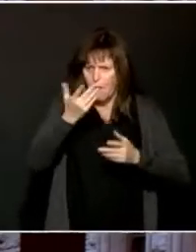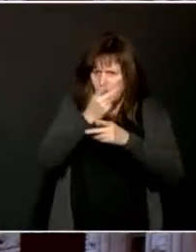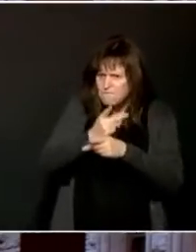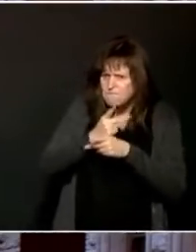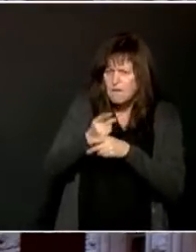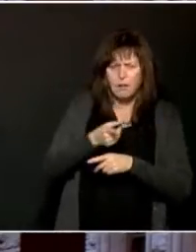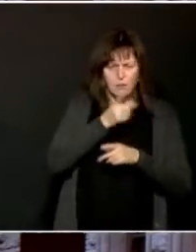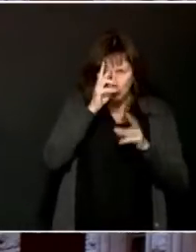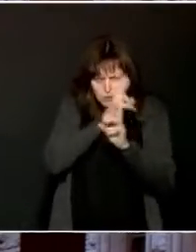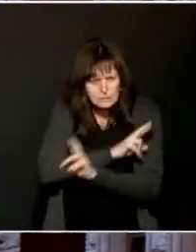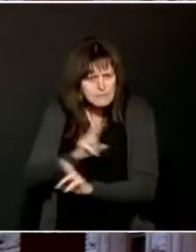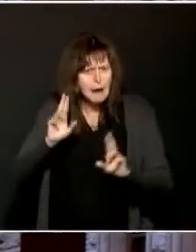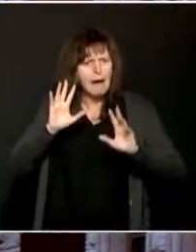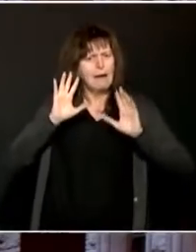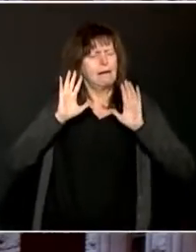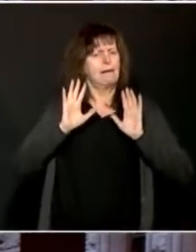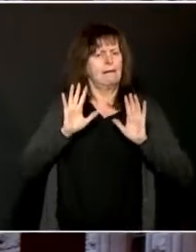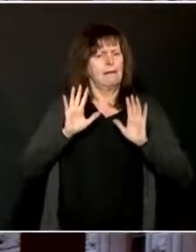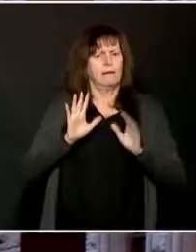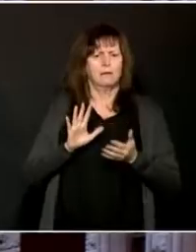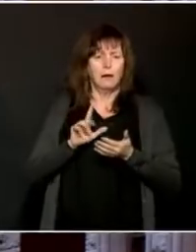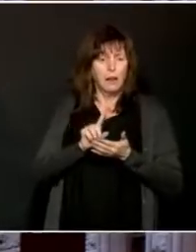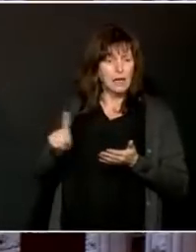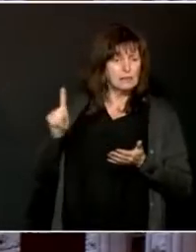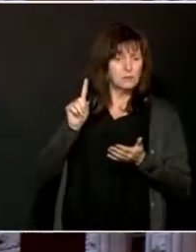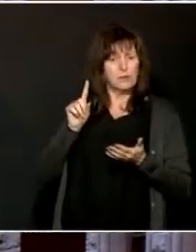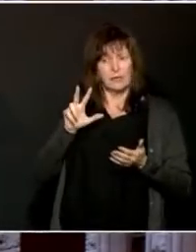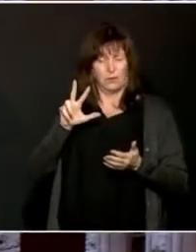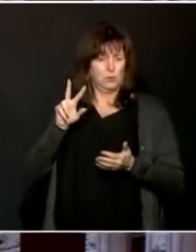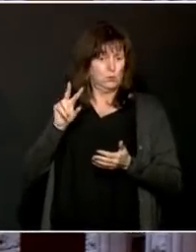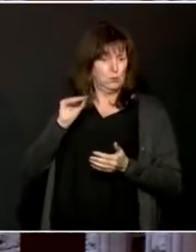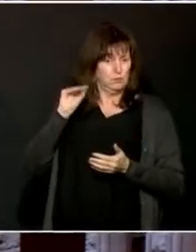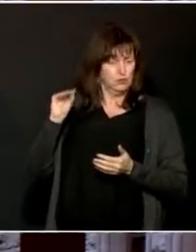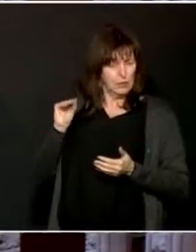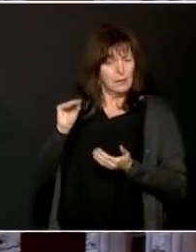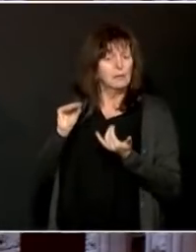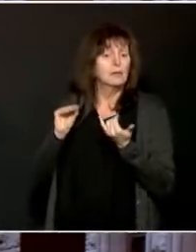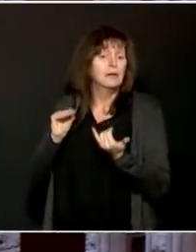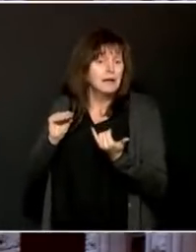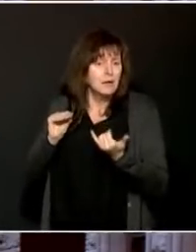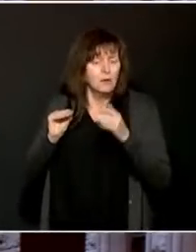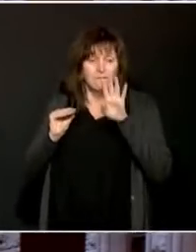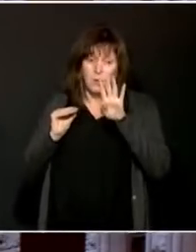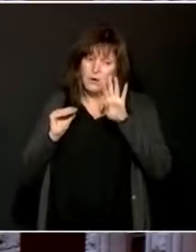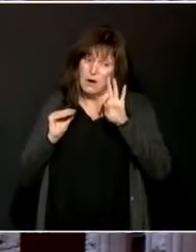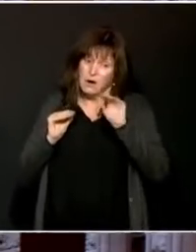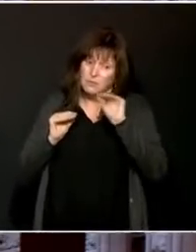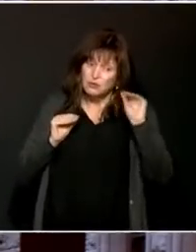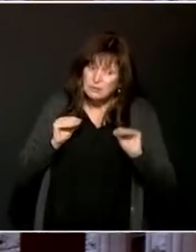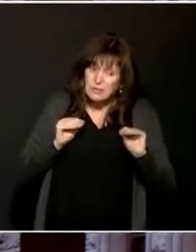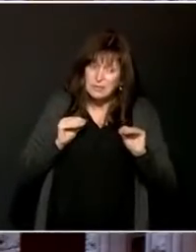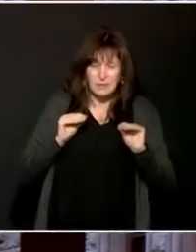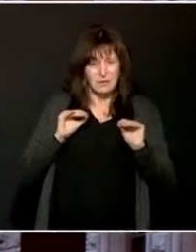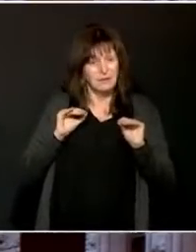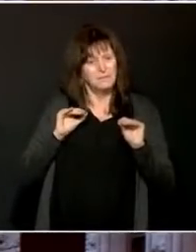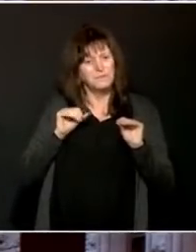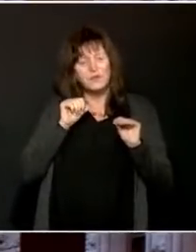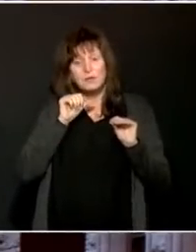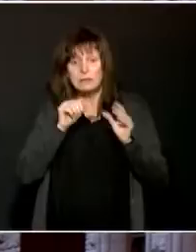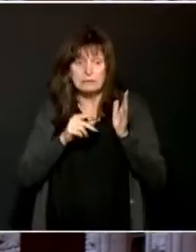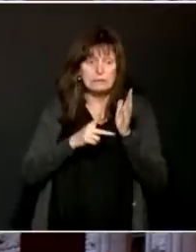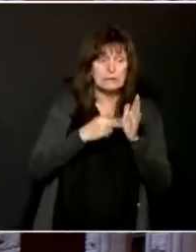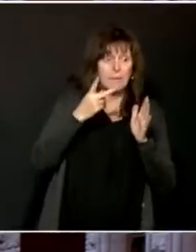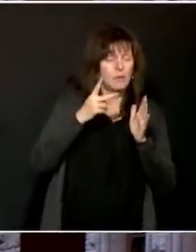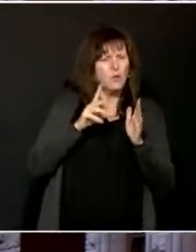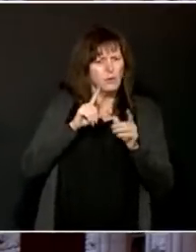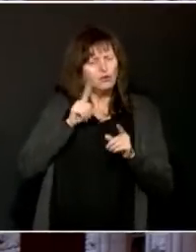32%, 33% rolling. We're now at 49%, so we're going up. We're not doubling, but we're going up continually